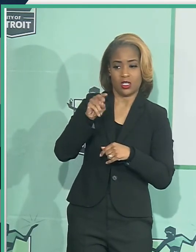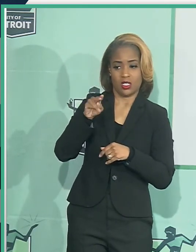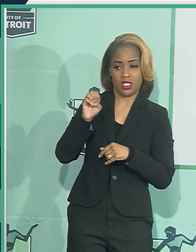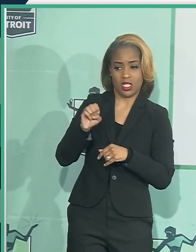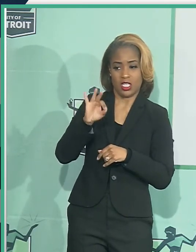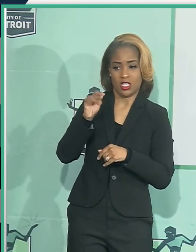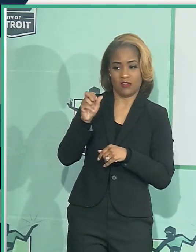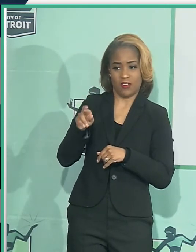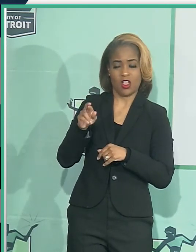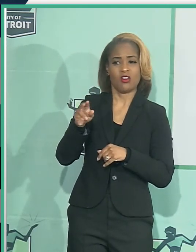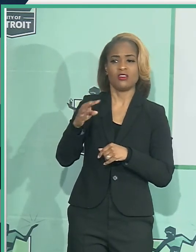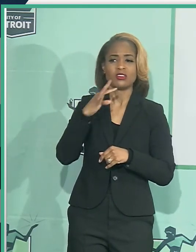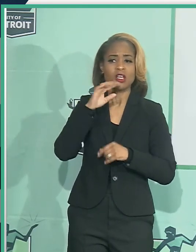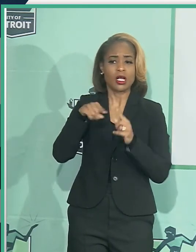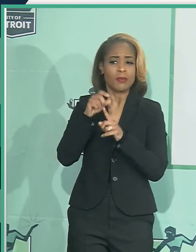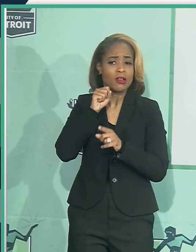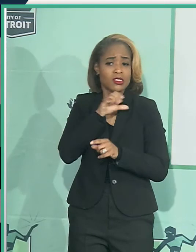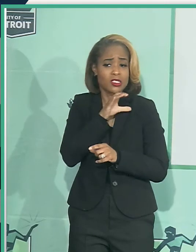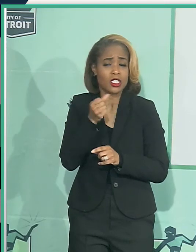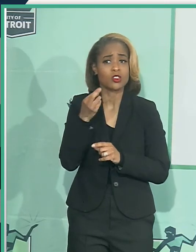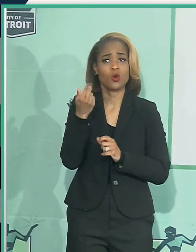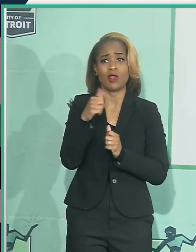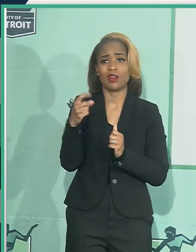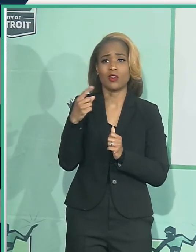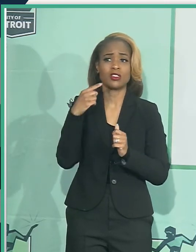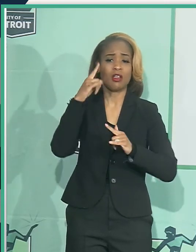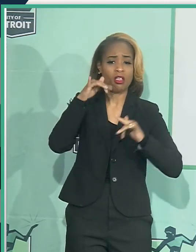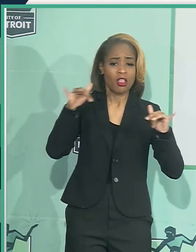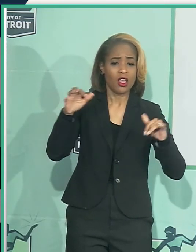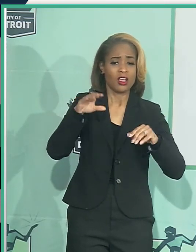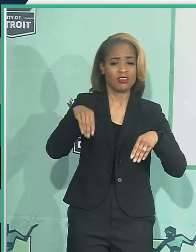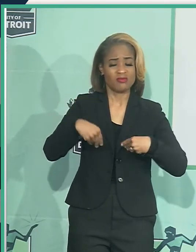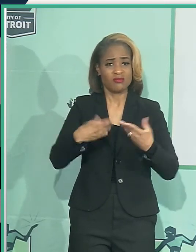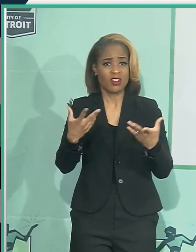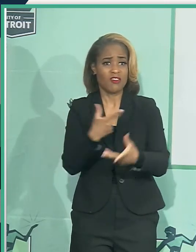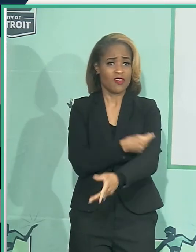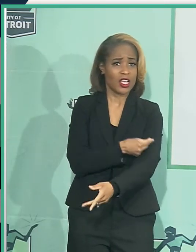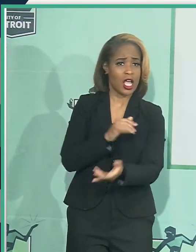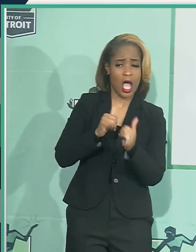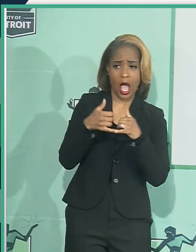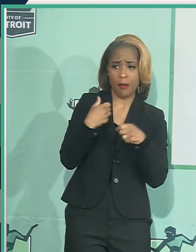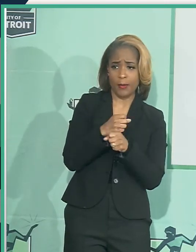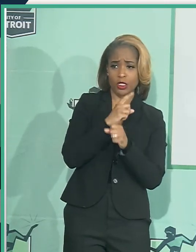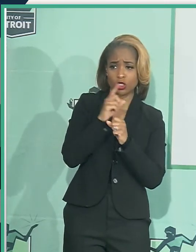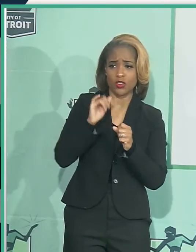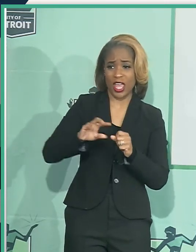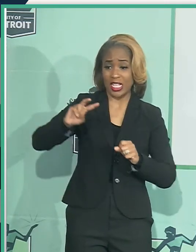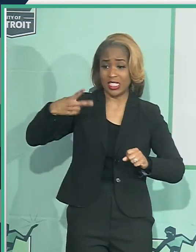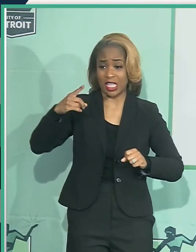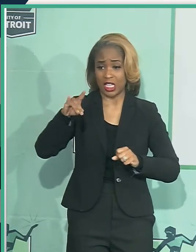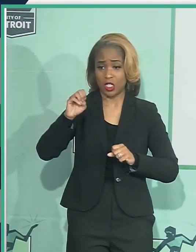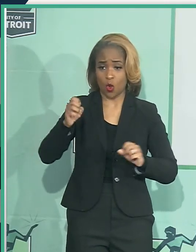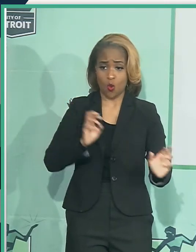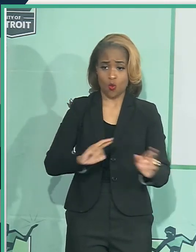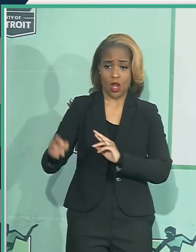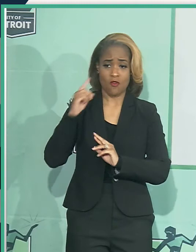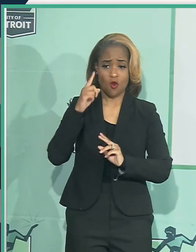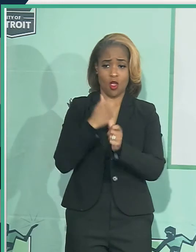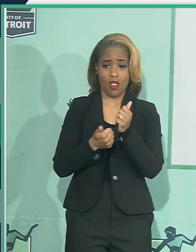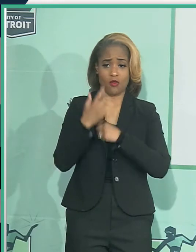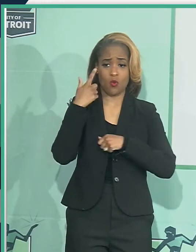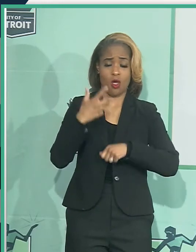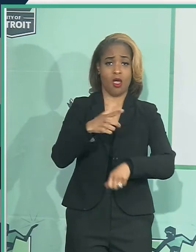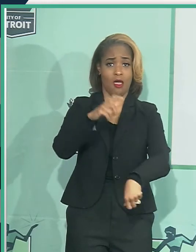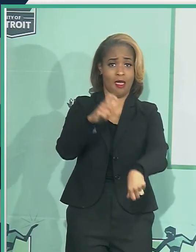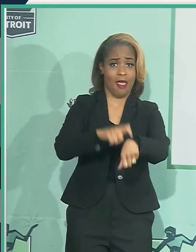for that matter, with all these talks about variants and deliverables of vaccines, how do you make sure the second dose is there for everybody on time when they're going